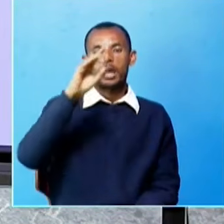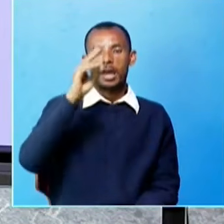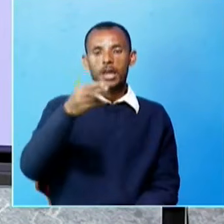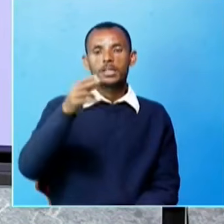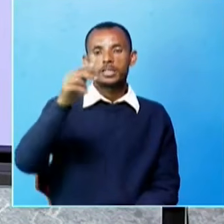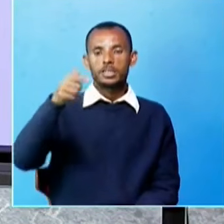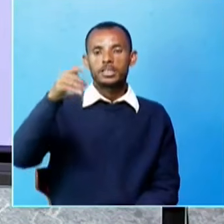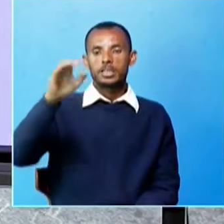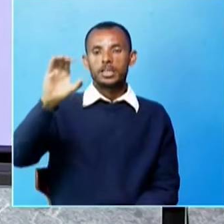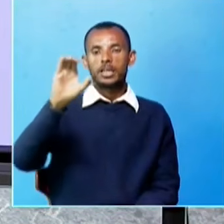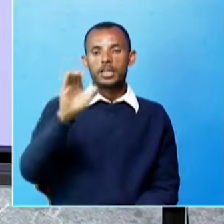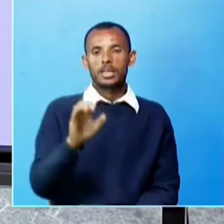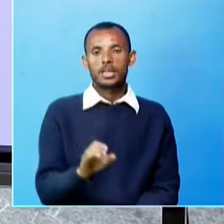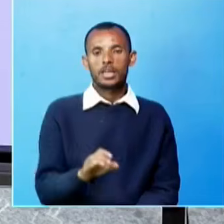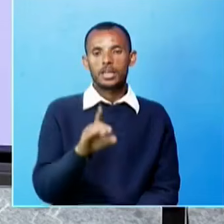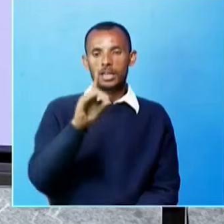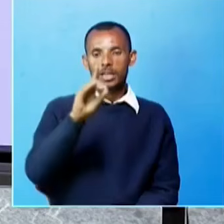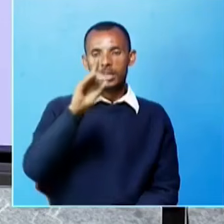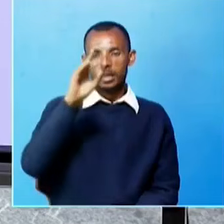DHGC.